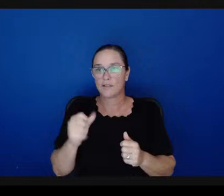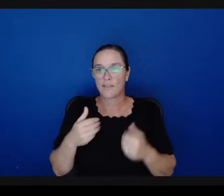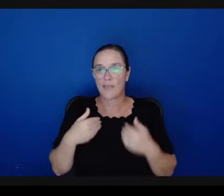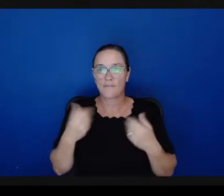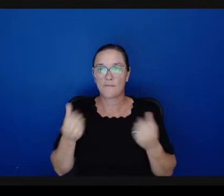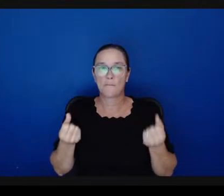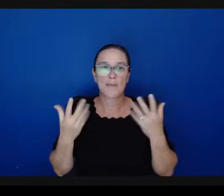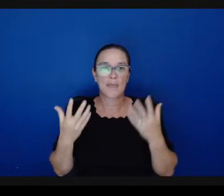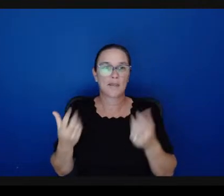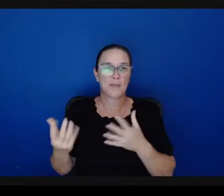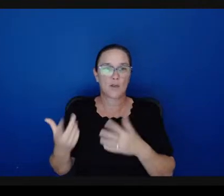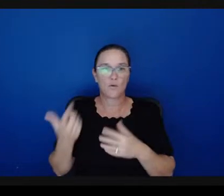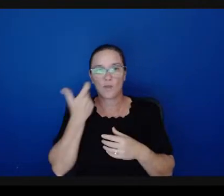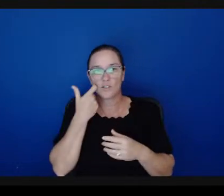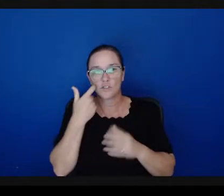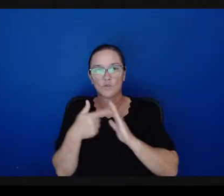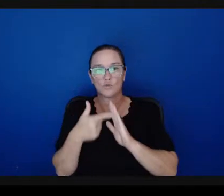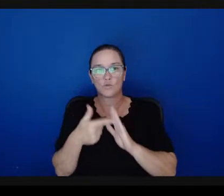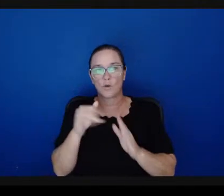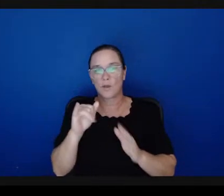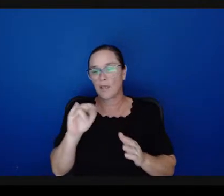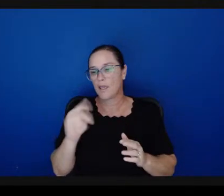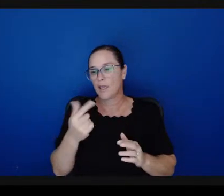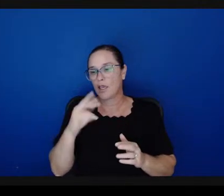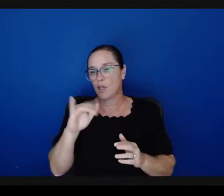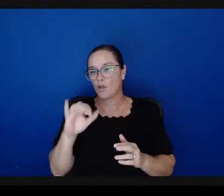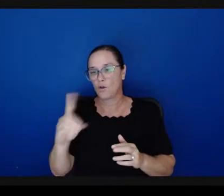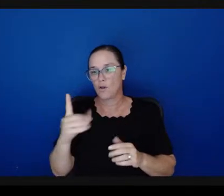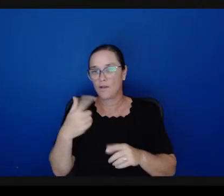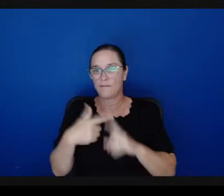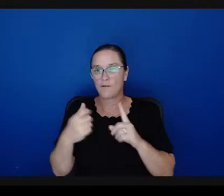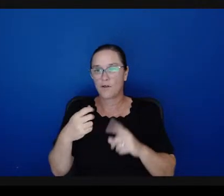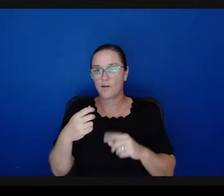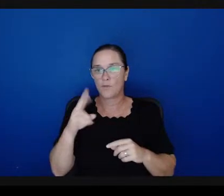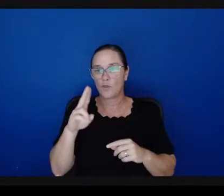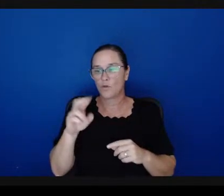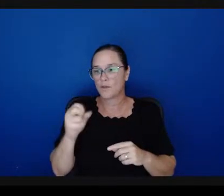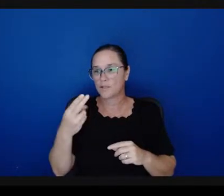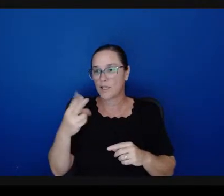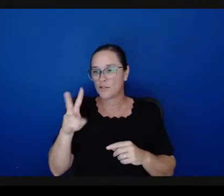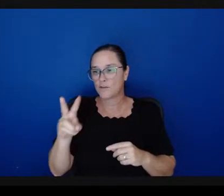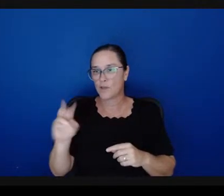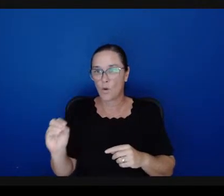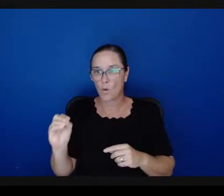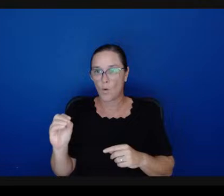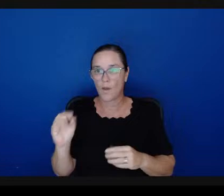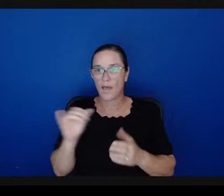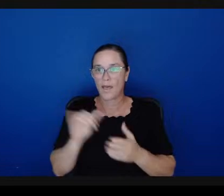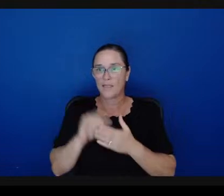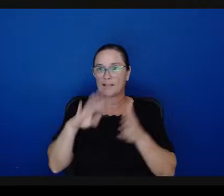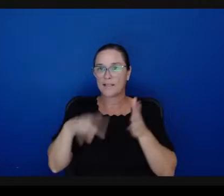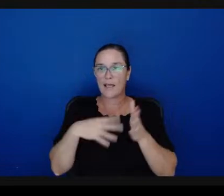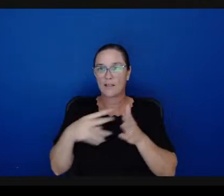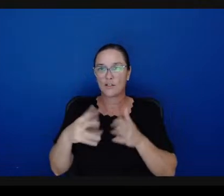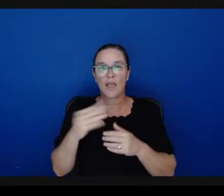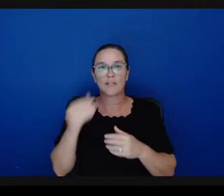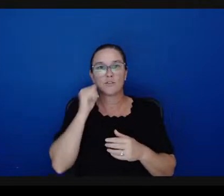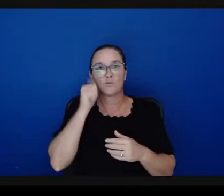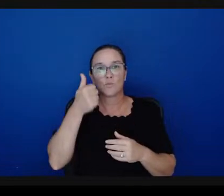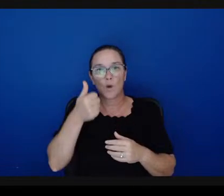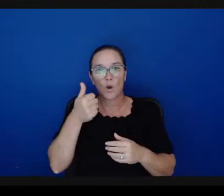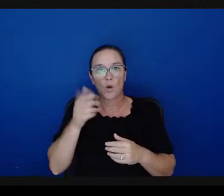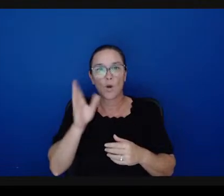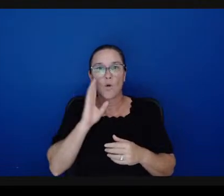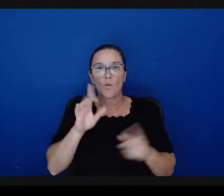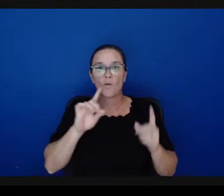guys, we just played Ingrid from USGS HVO. There's the calendar of what's going on. And tomorrow we will be